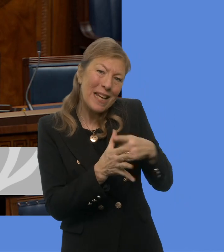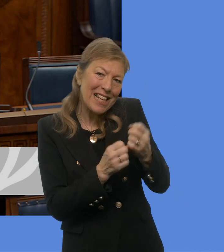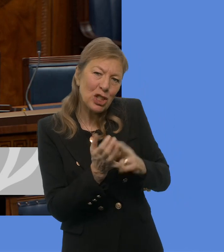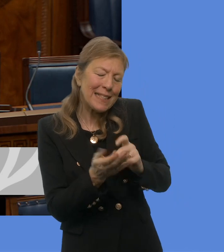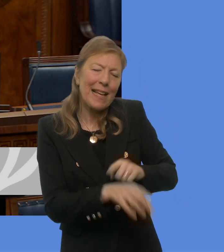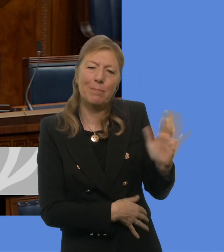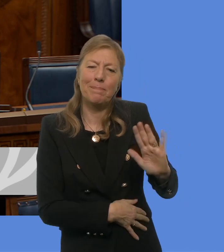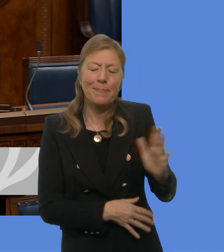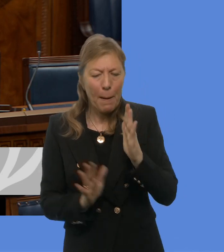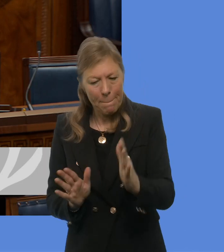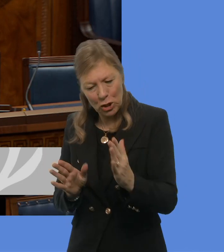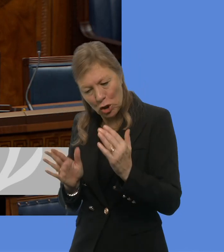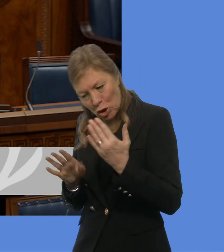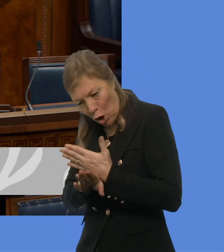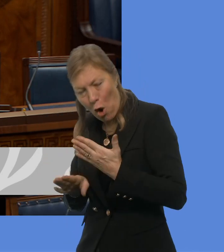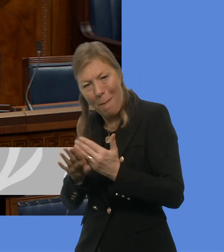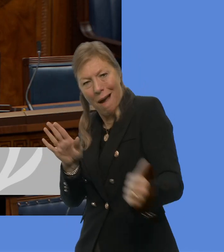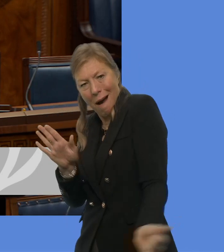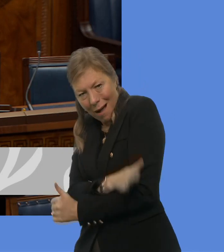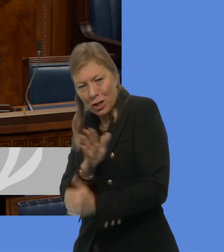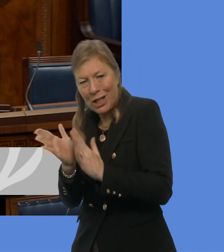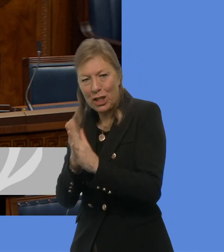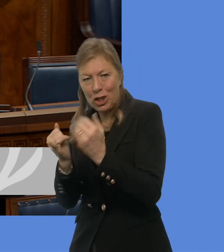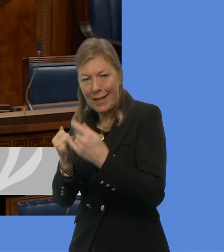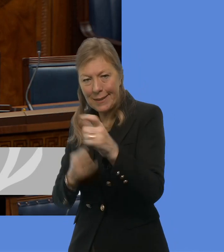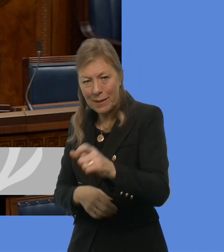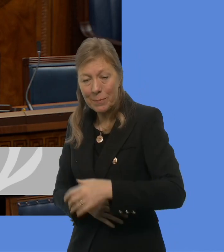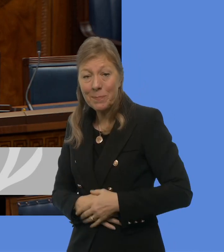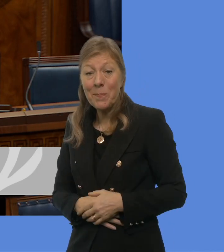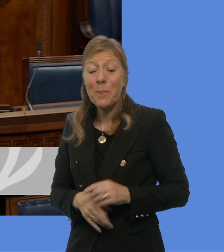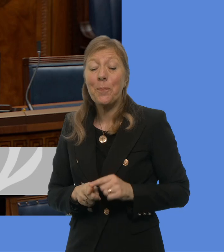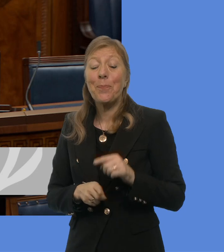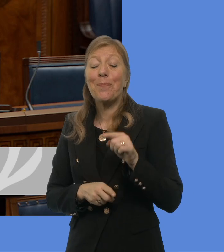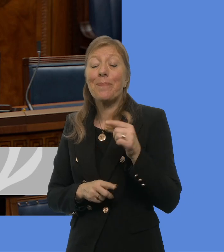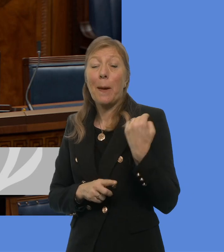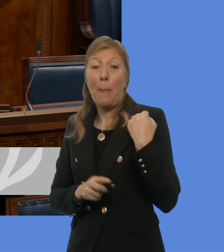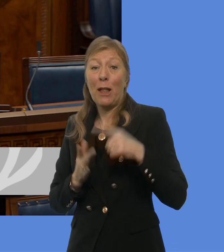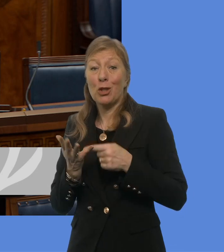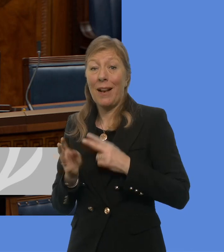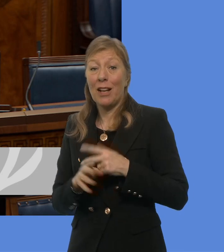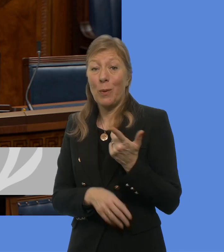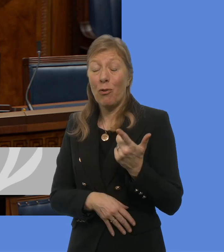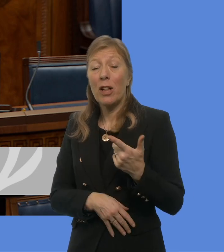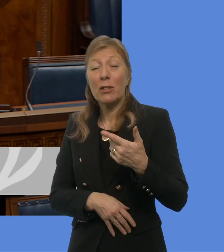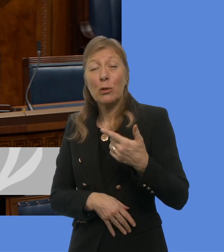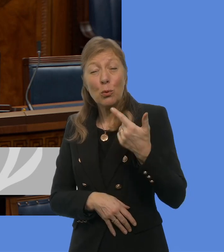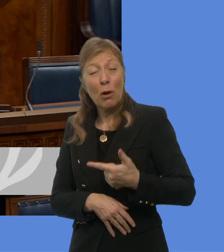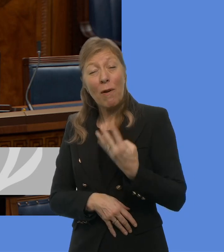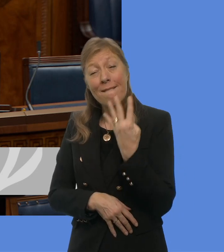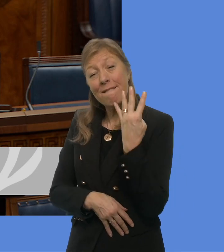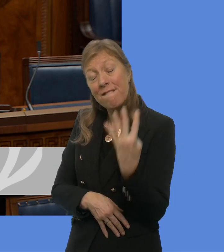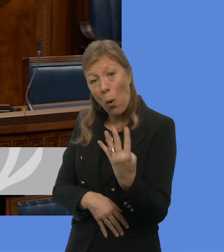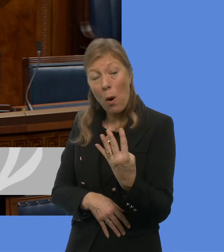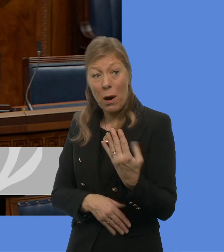between July and October of 2023, 204 newly qualified social workers were appointed to vacant posts. The majority